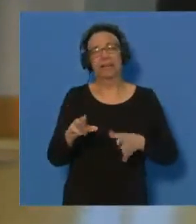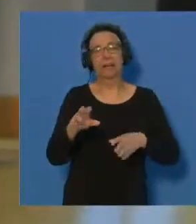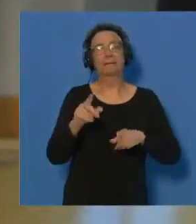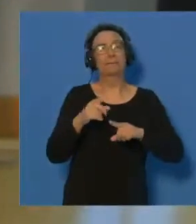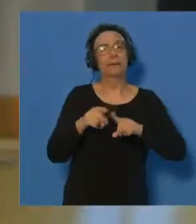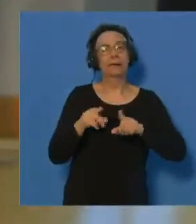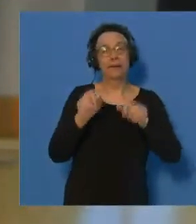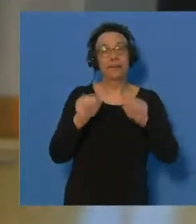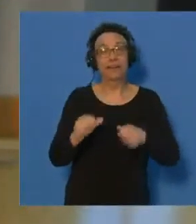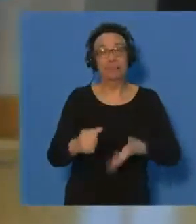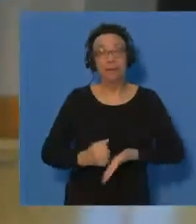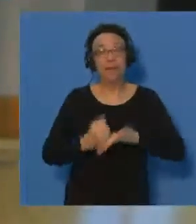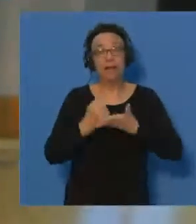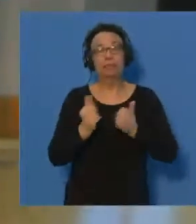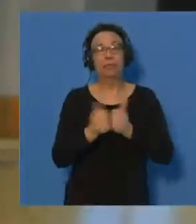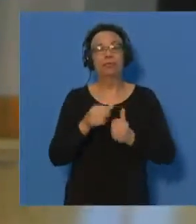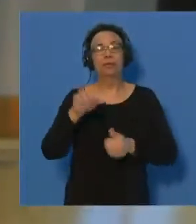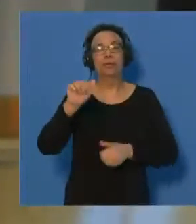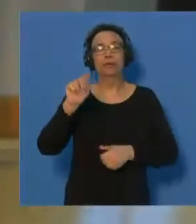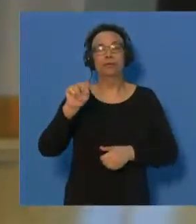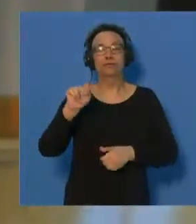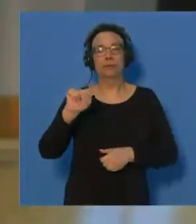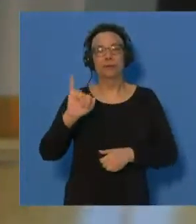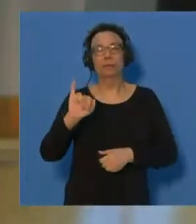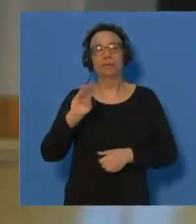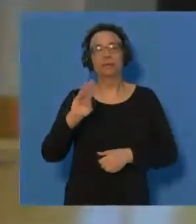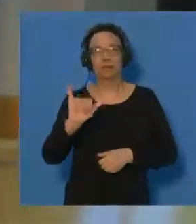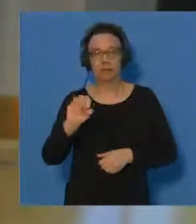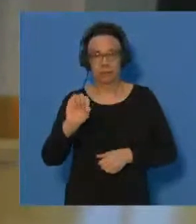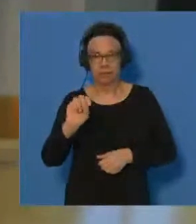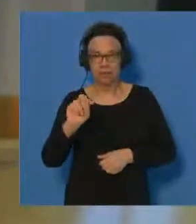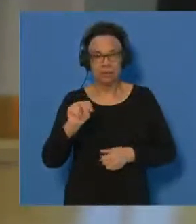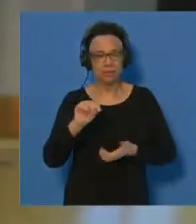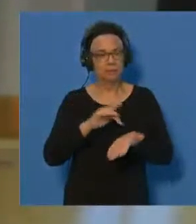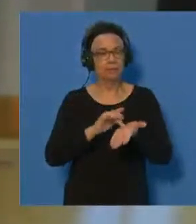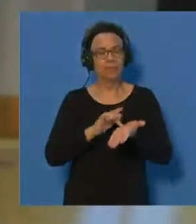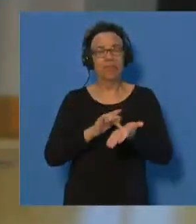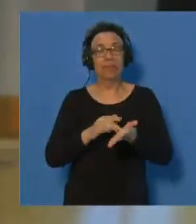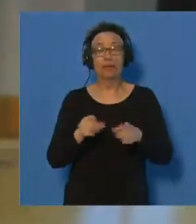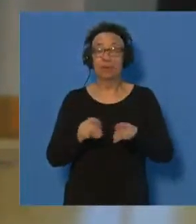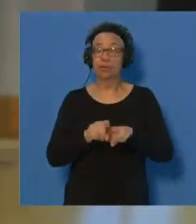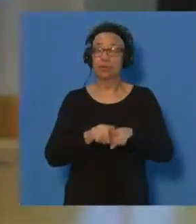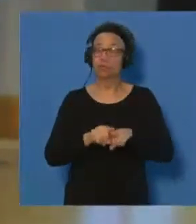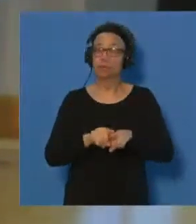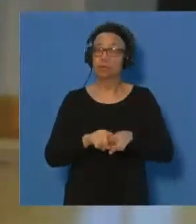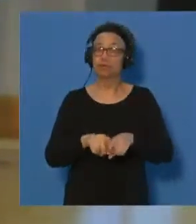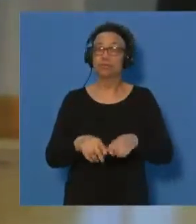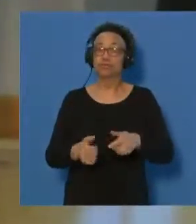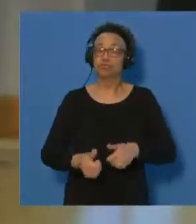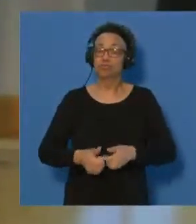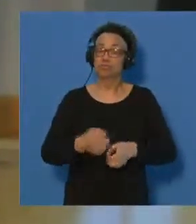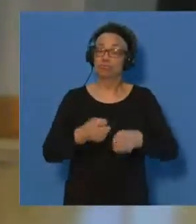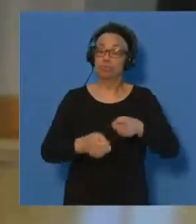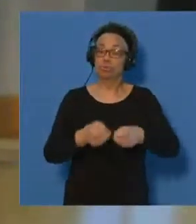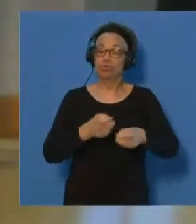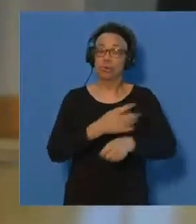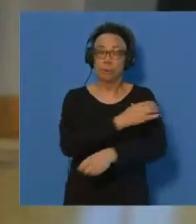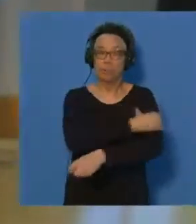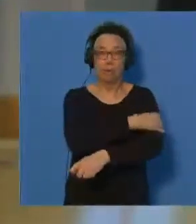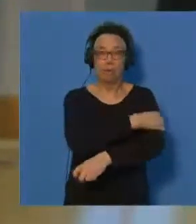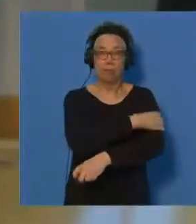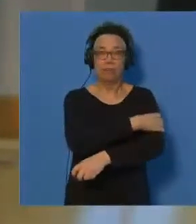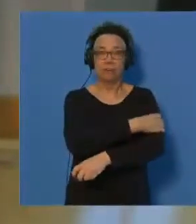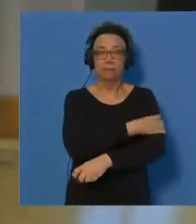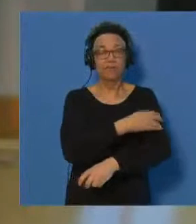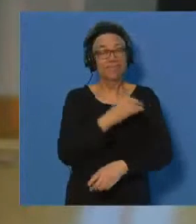with antibiotics and medications to elevate blood pressure, respectively. In select cases, patients may